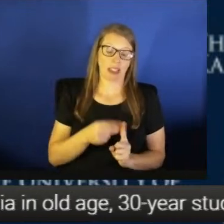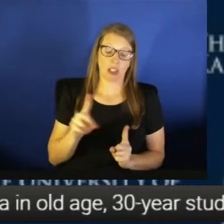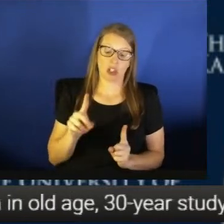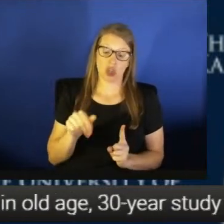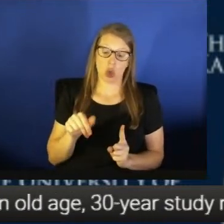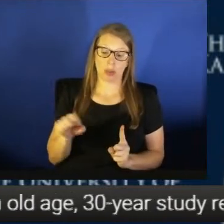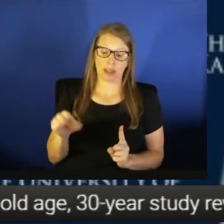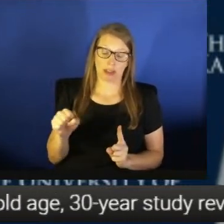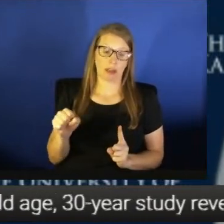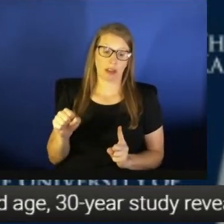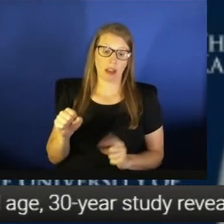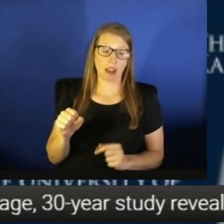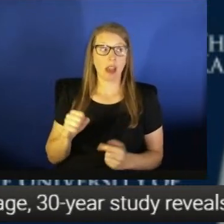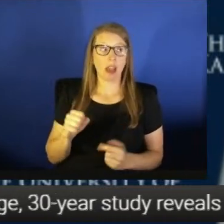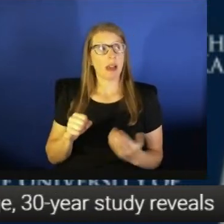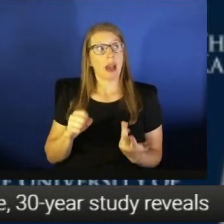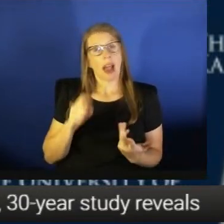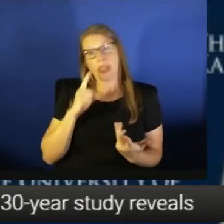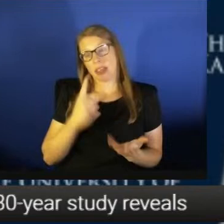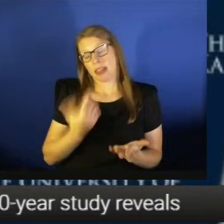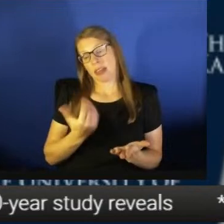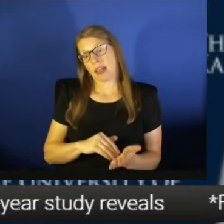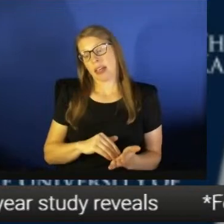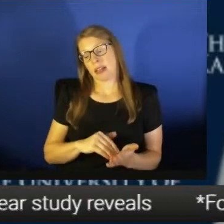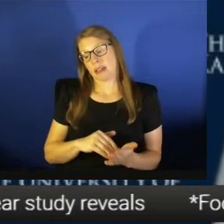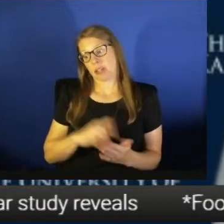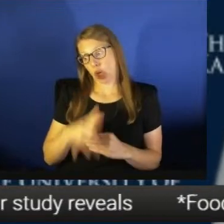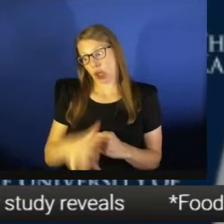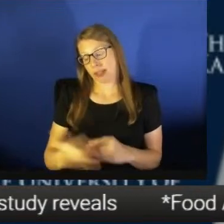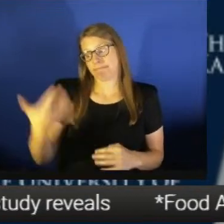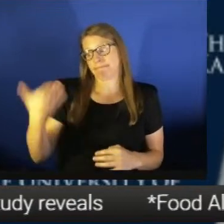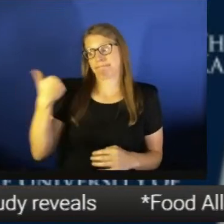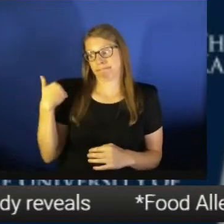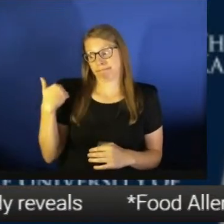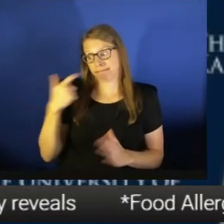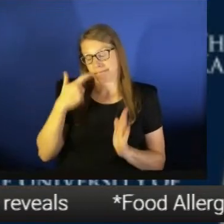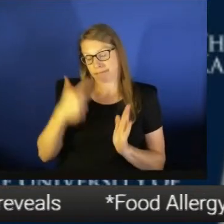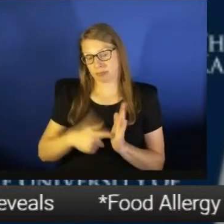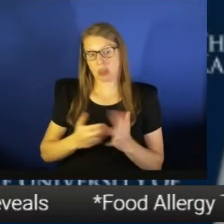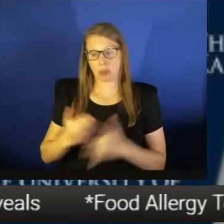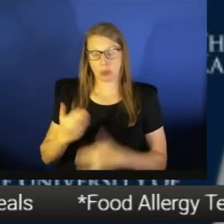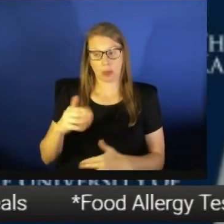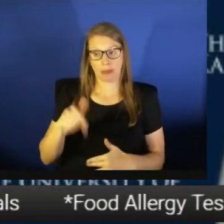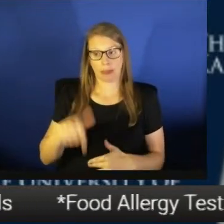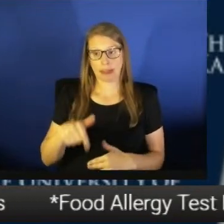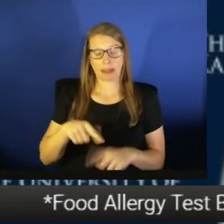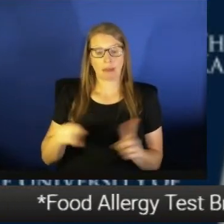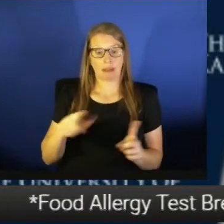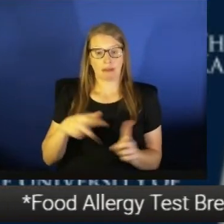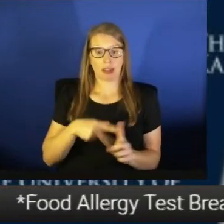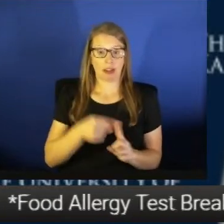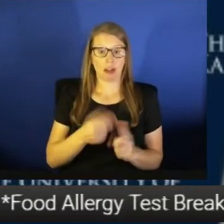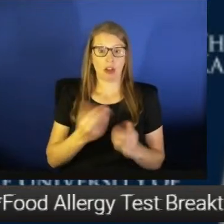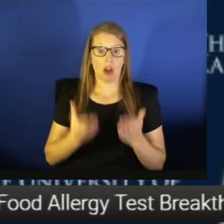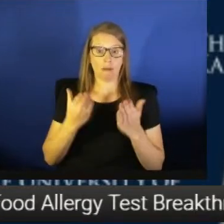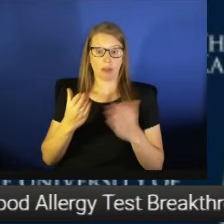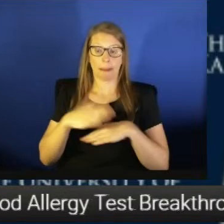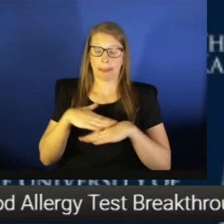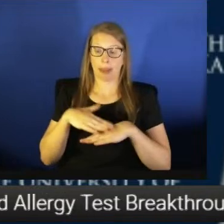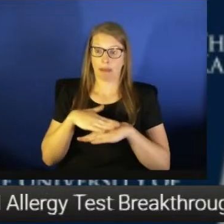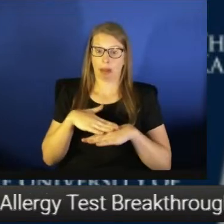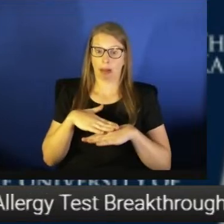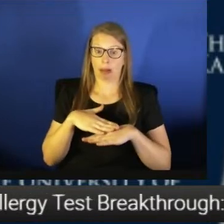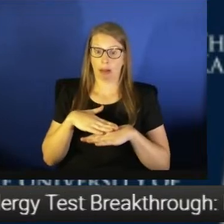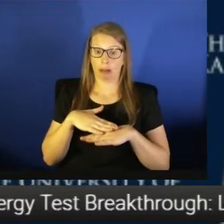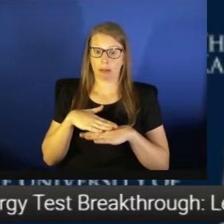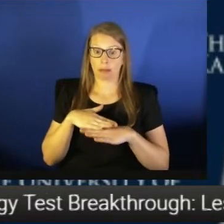Again, I think what we have seen early on and still through this is that vaccination does offer a minimal amount of